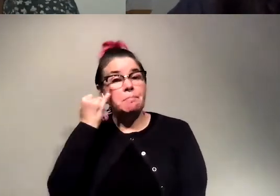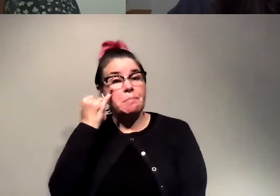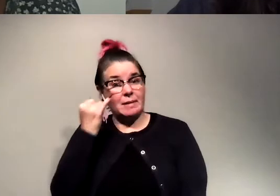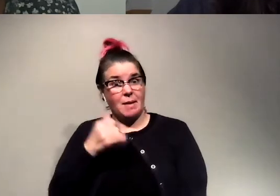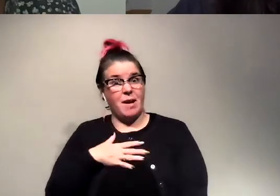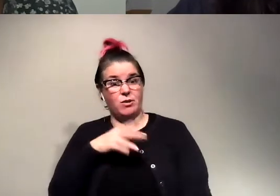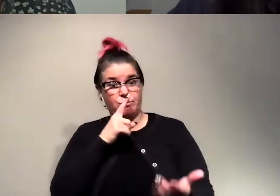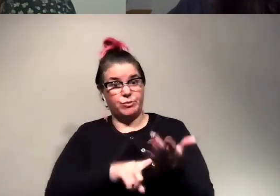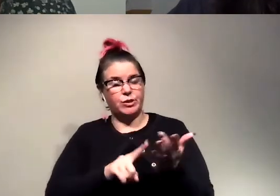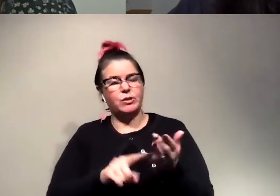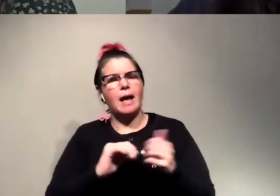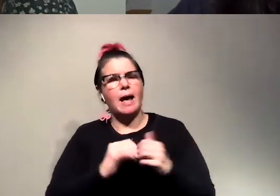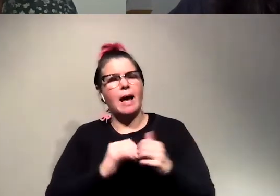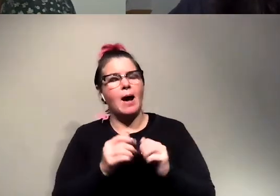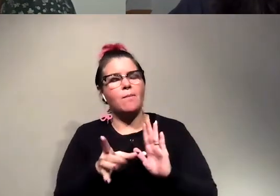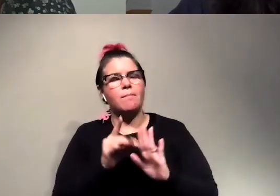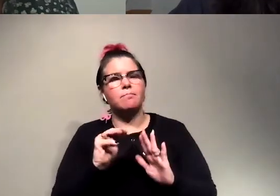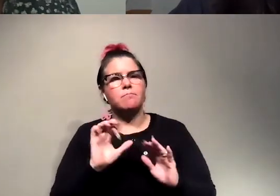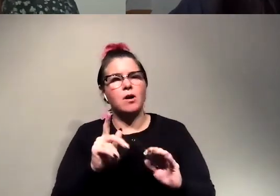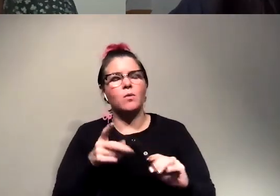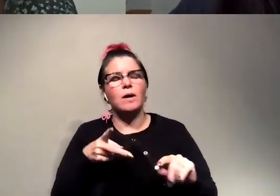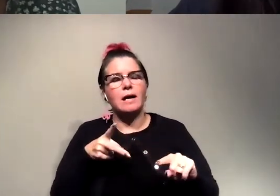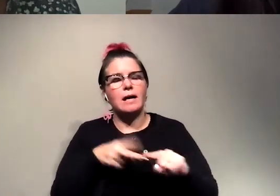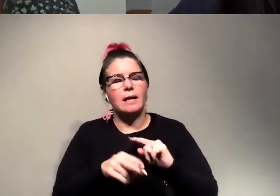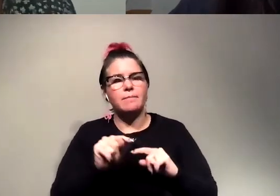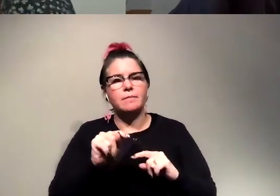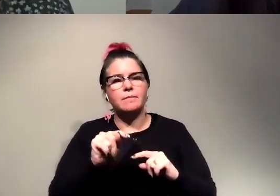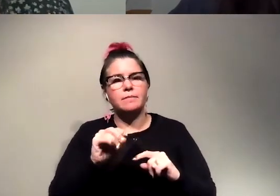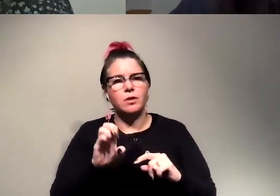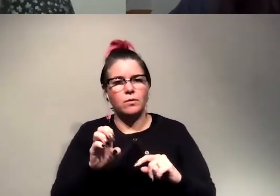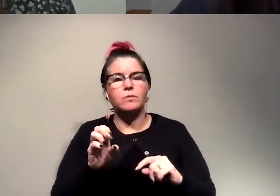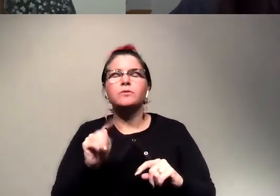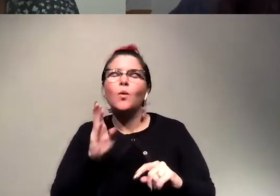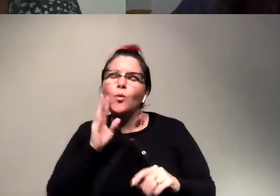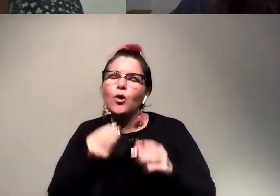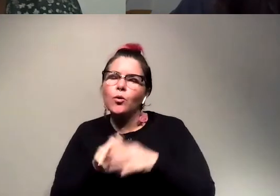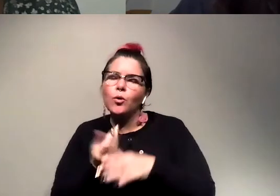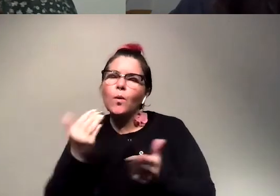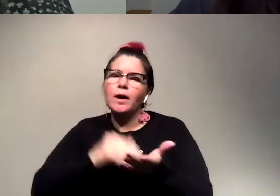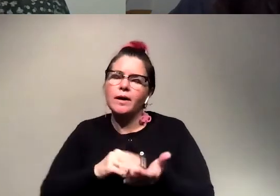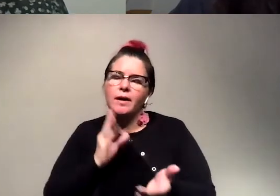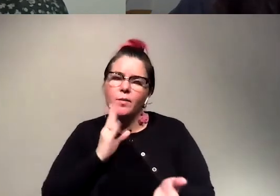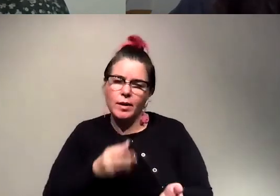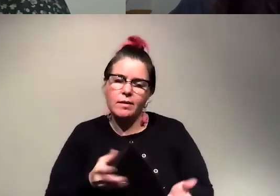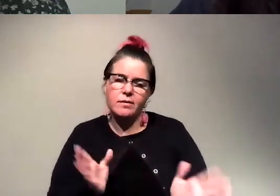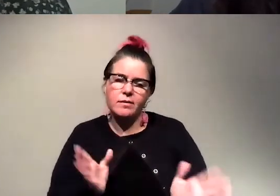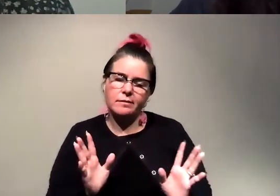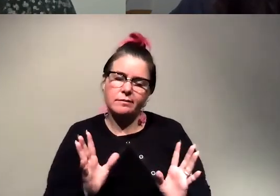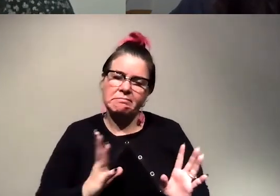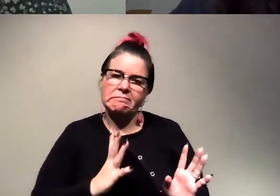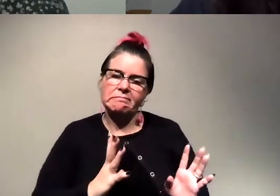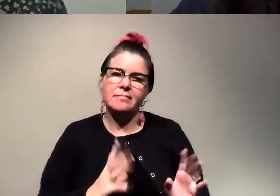we mark them is by clipping a toe, and the toes do grow back as well. So that's